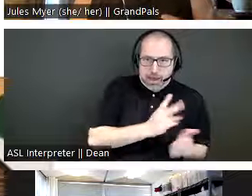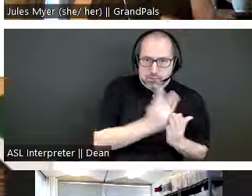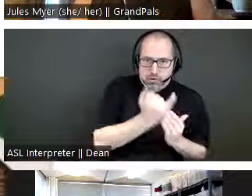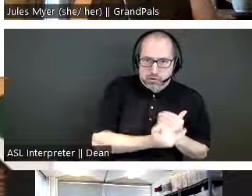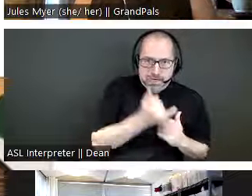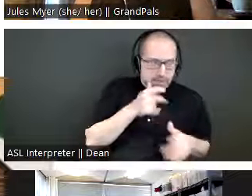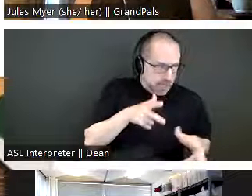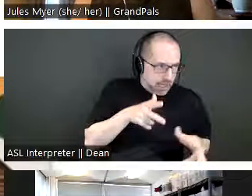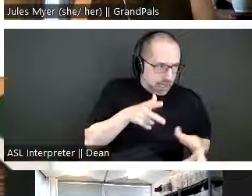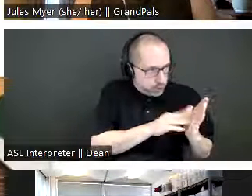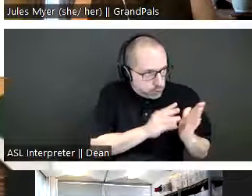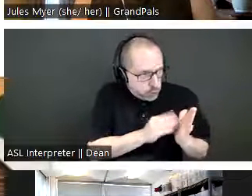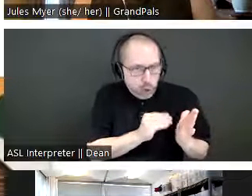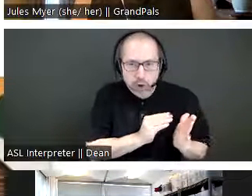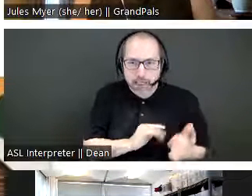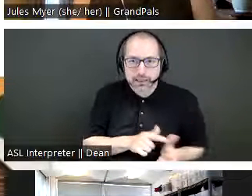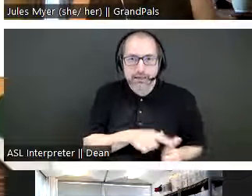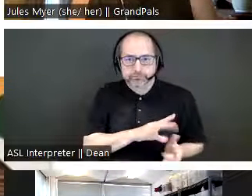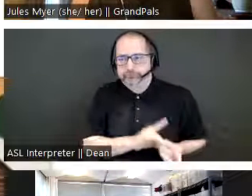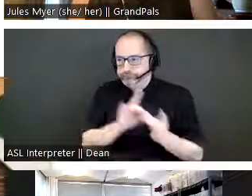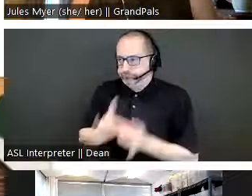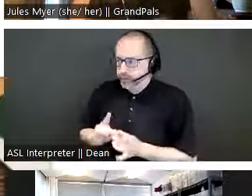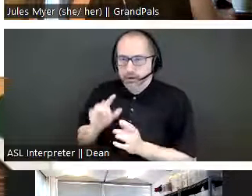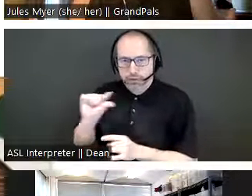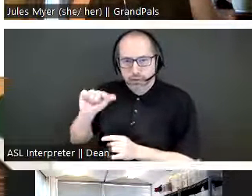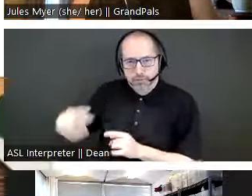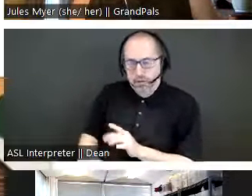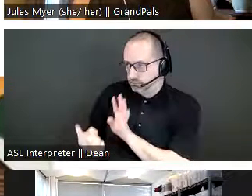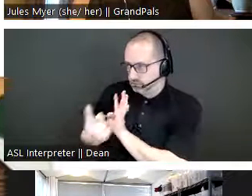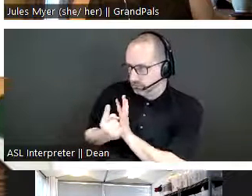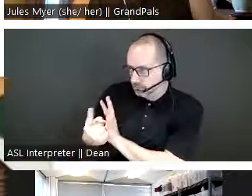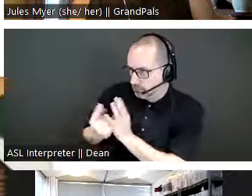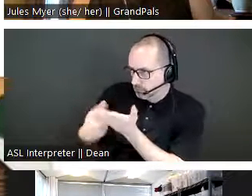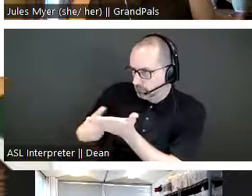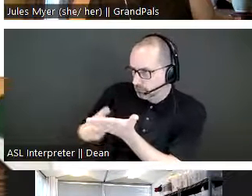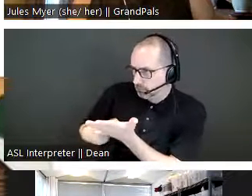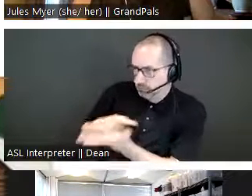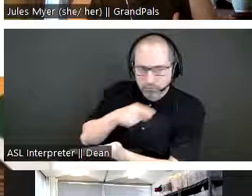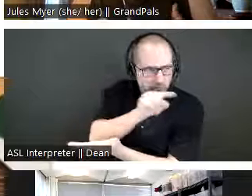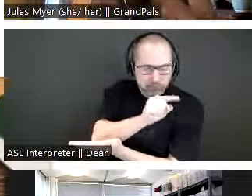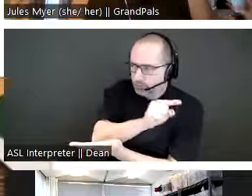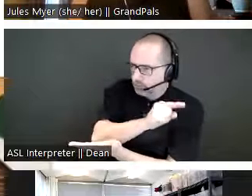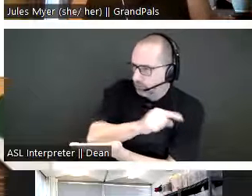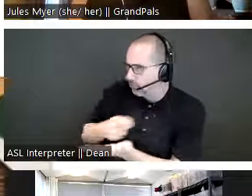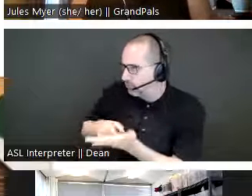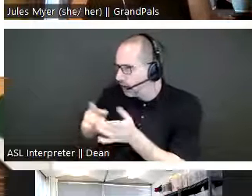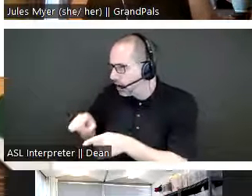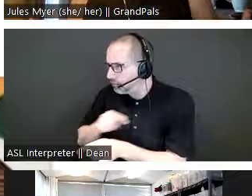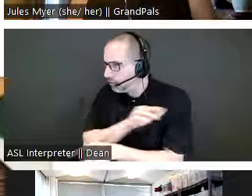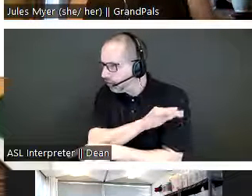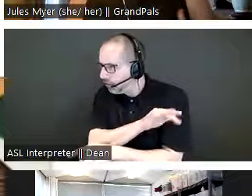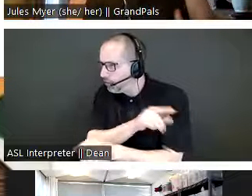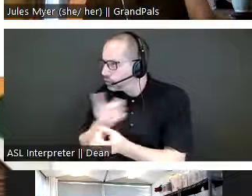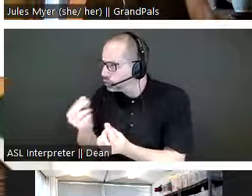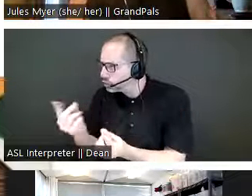their conversations with the GrandPals. And this is really neat because it can take the form of so many different ways.